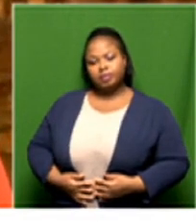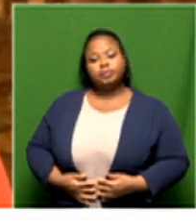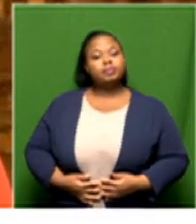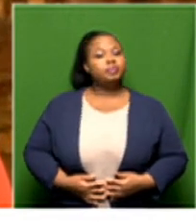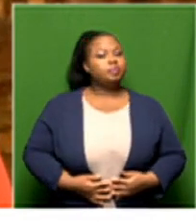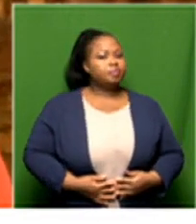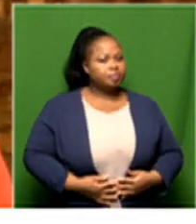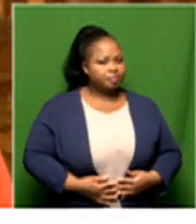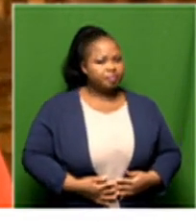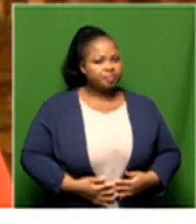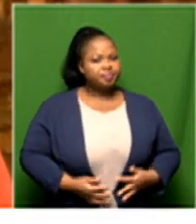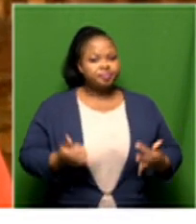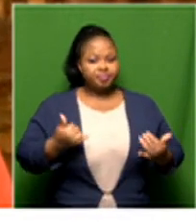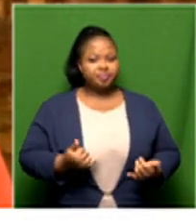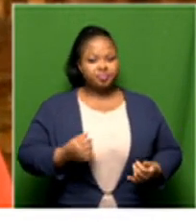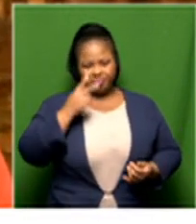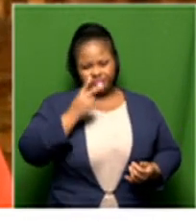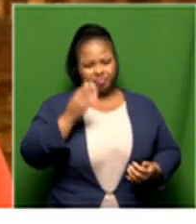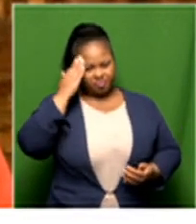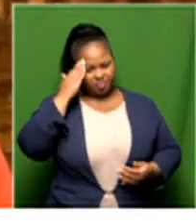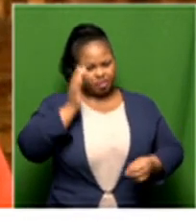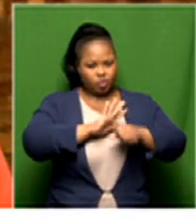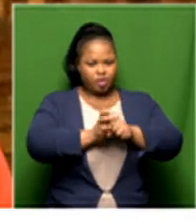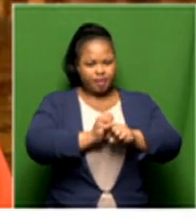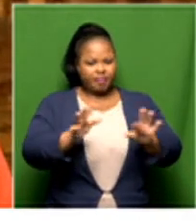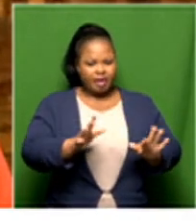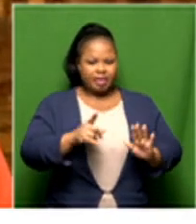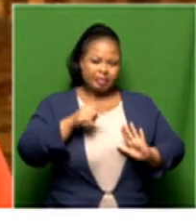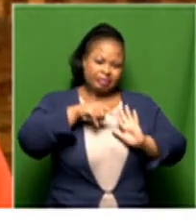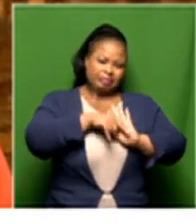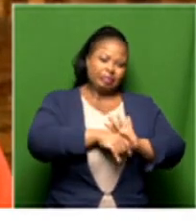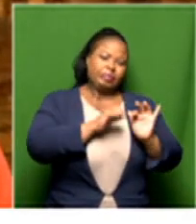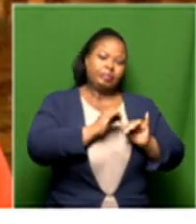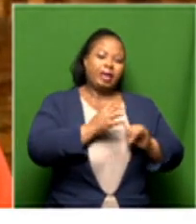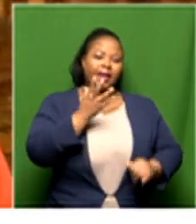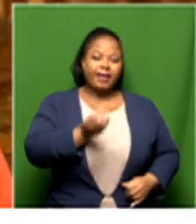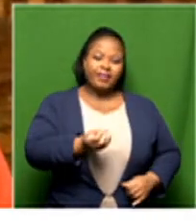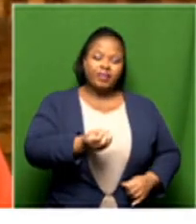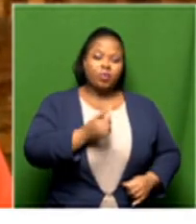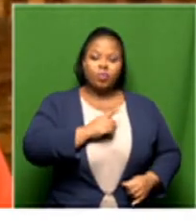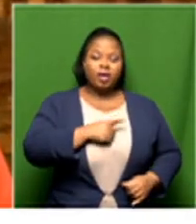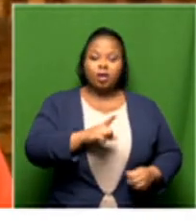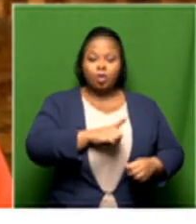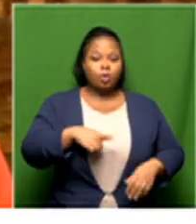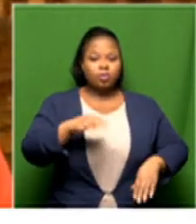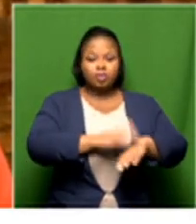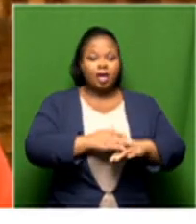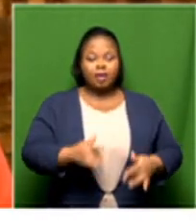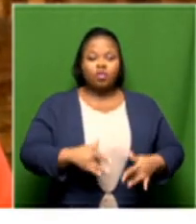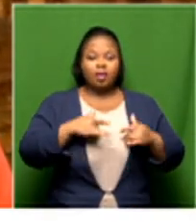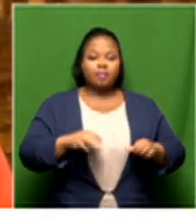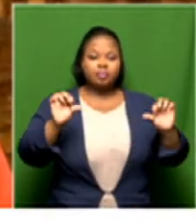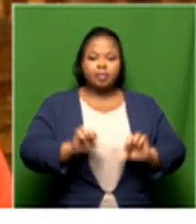The destruction that has been made by this pandemic is deeply rooted in terms of it. It'll take time for life to